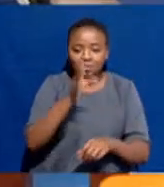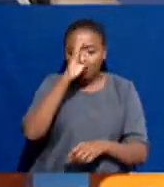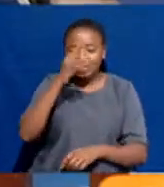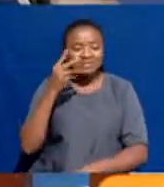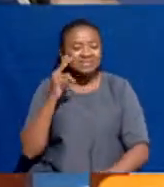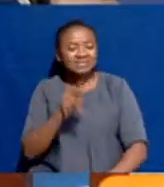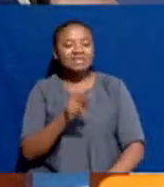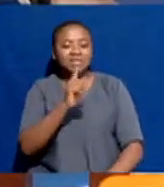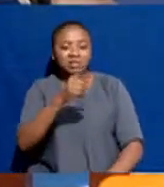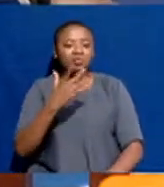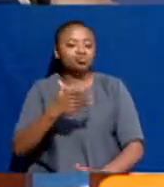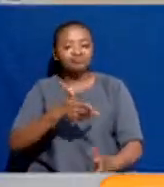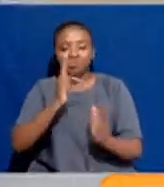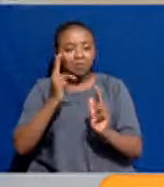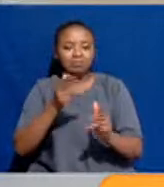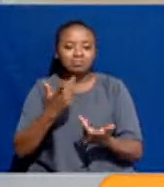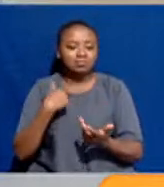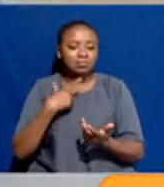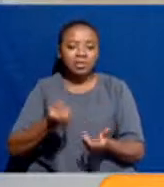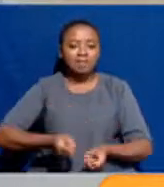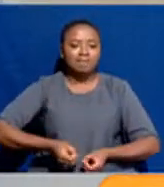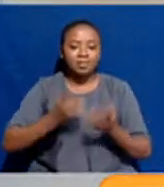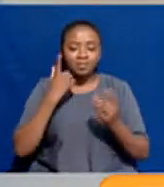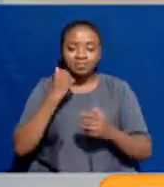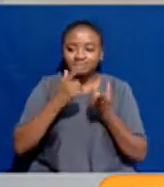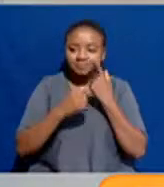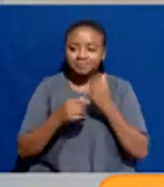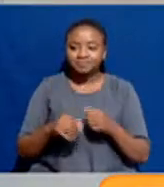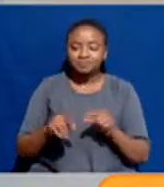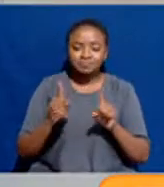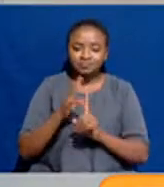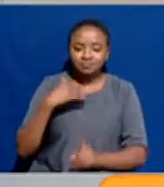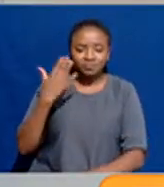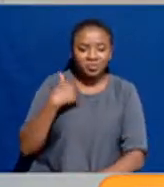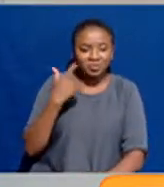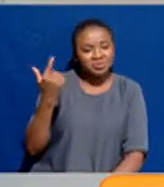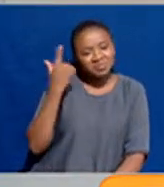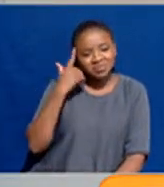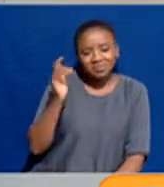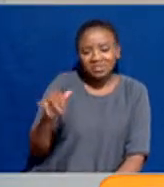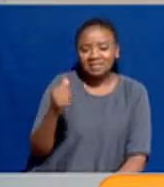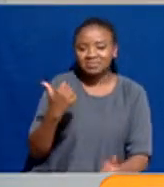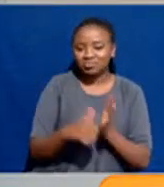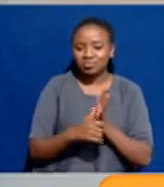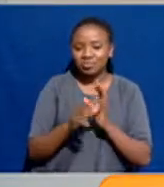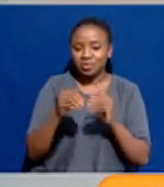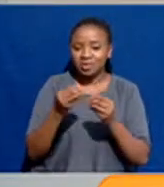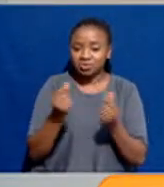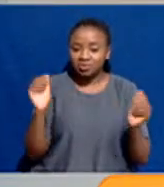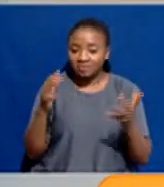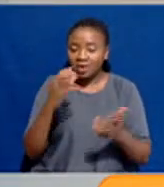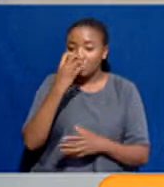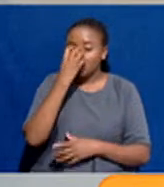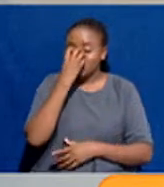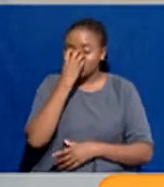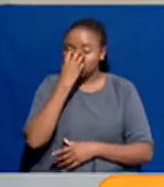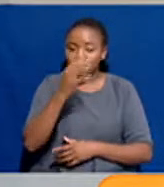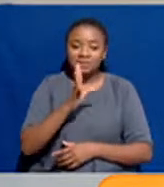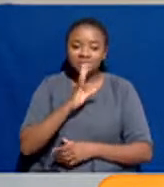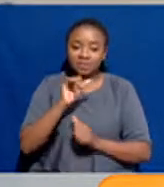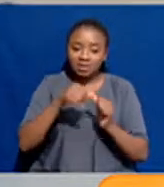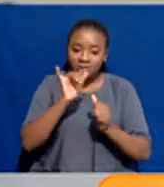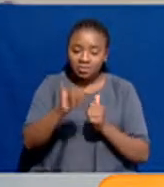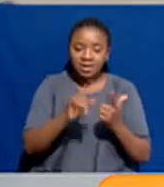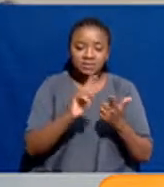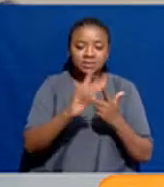violence. Yeah, but, you know, I have always thought that can be solved very, very, very easily. The president can speak about it. The attorney general